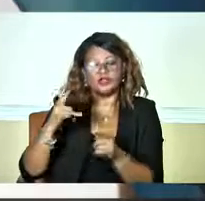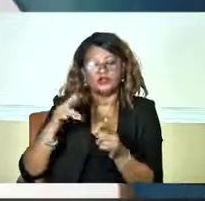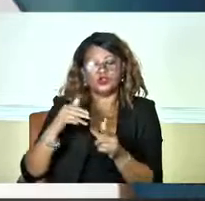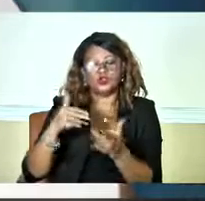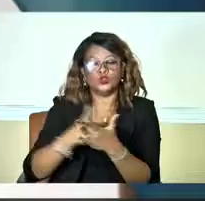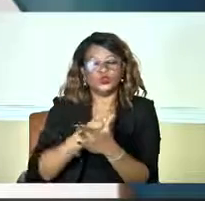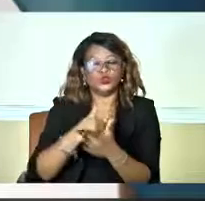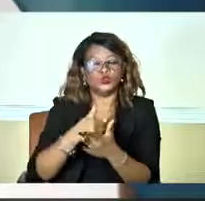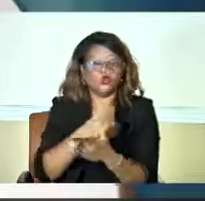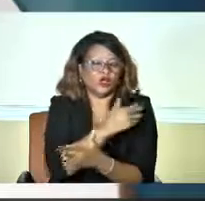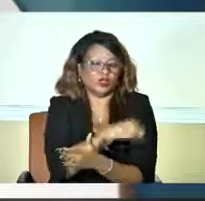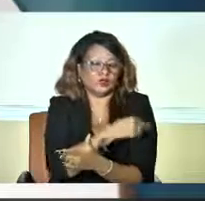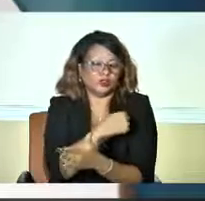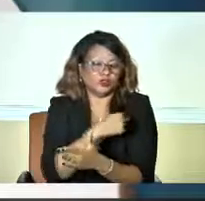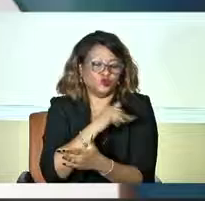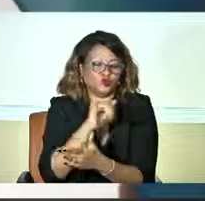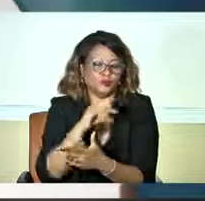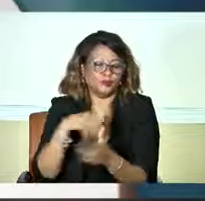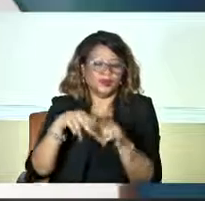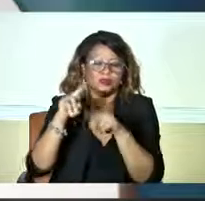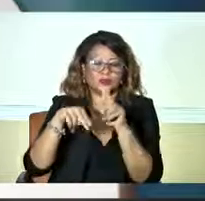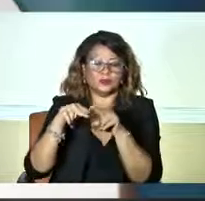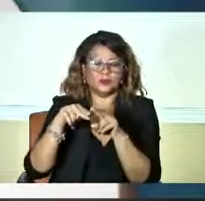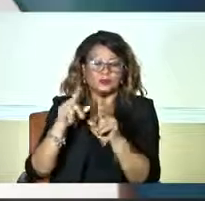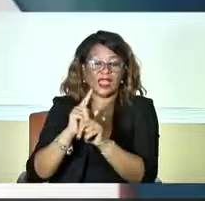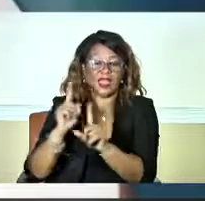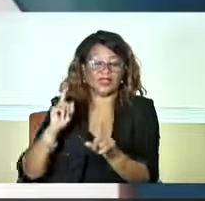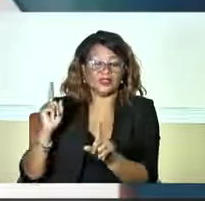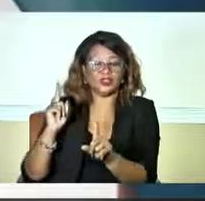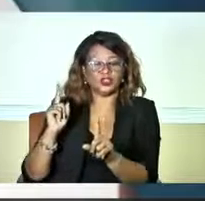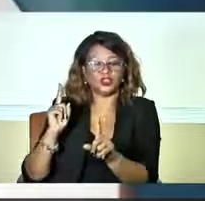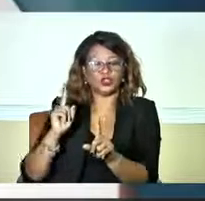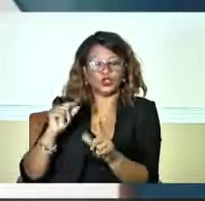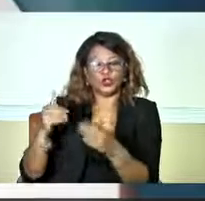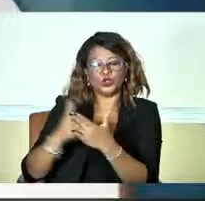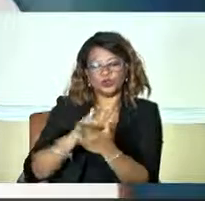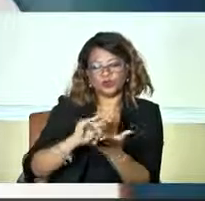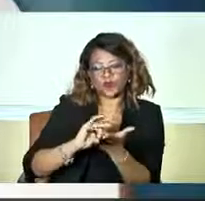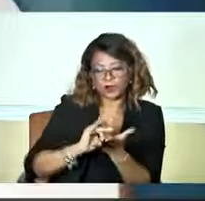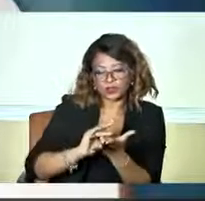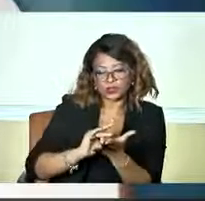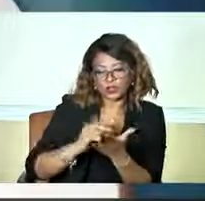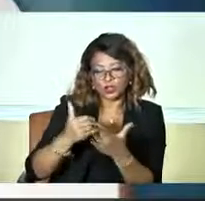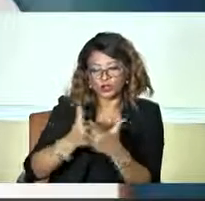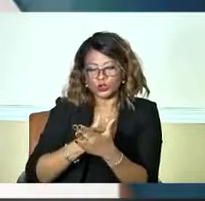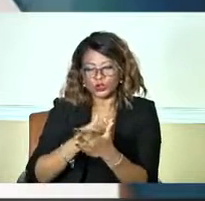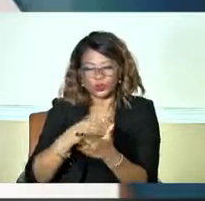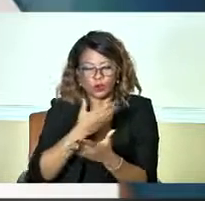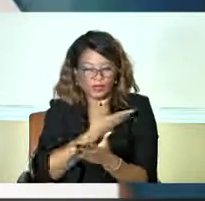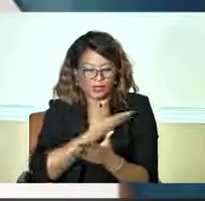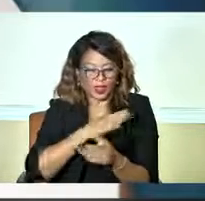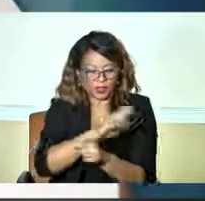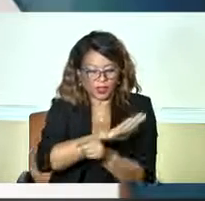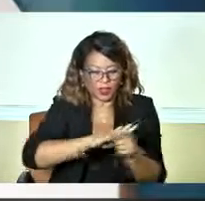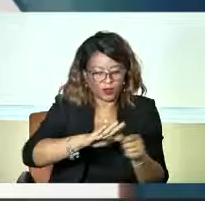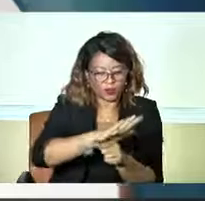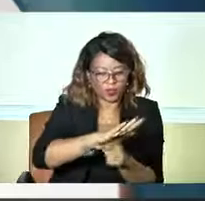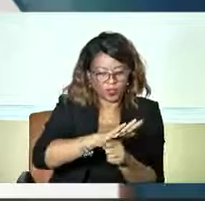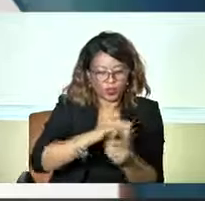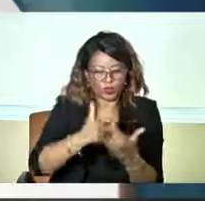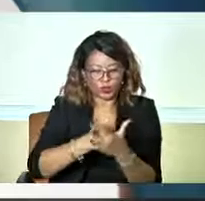hospital rebuild: a new isolation center, a new pharmacy, a new pediatric ward,